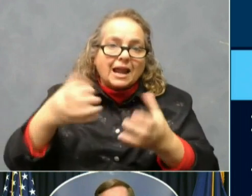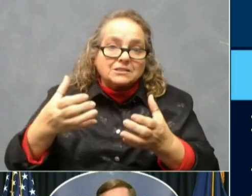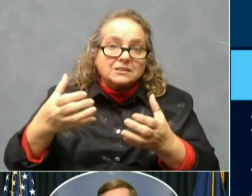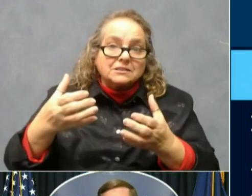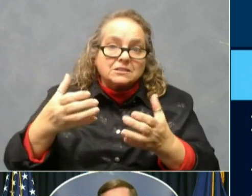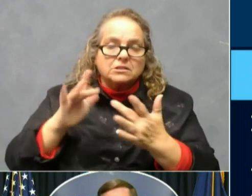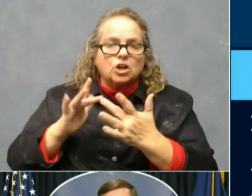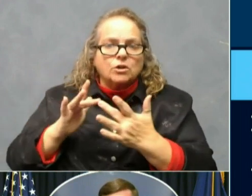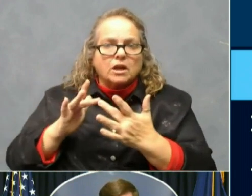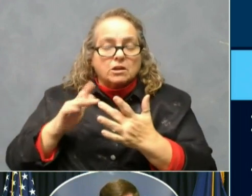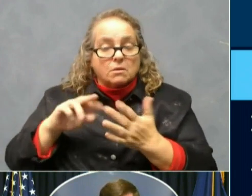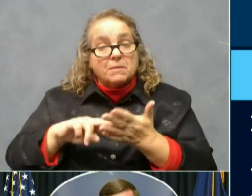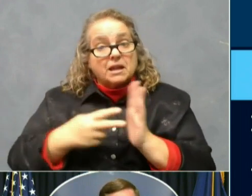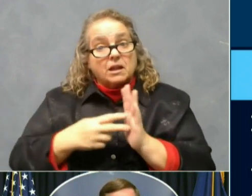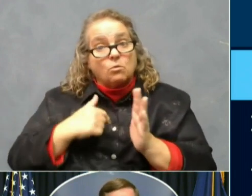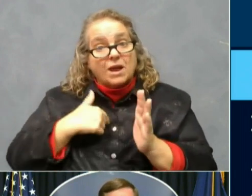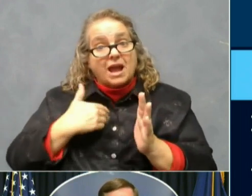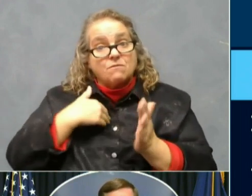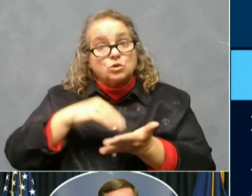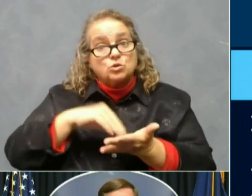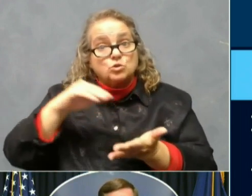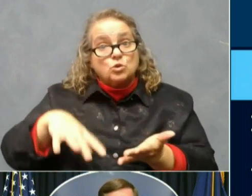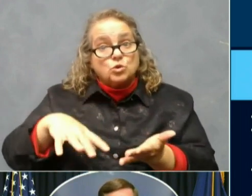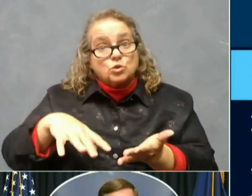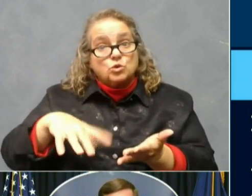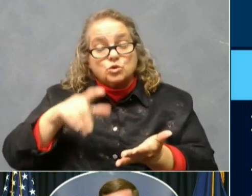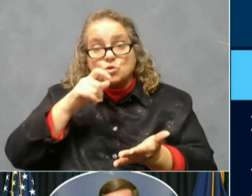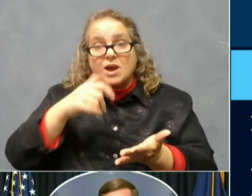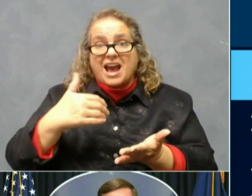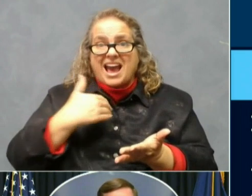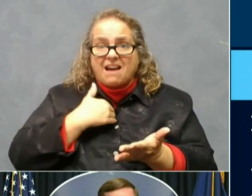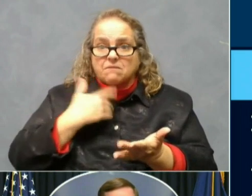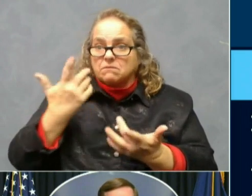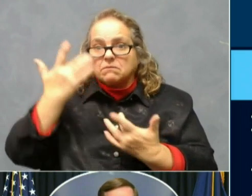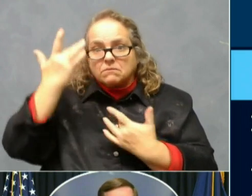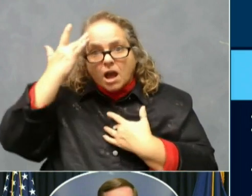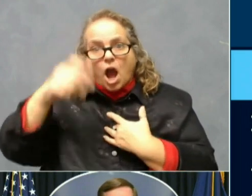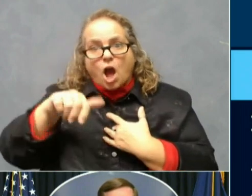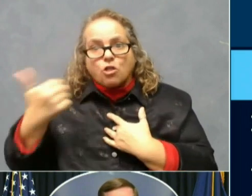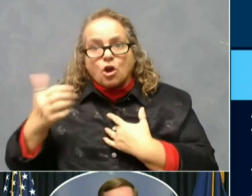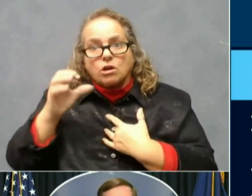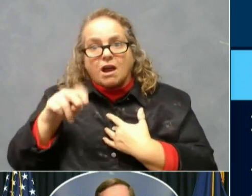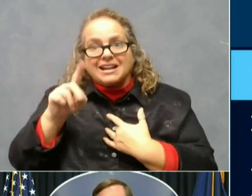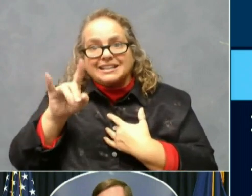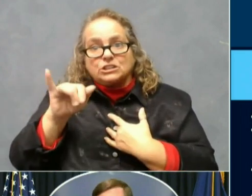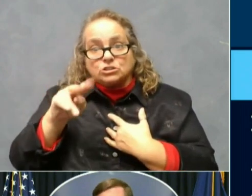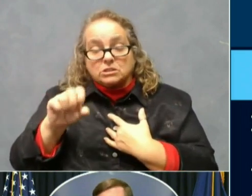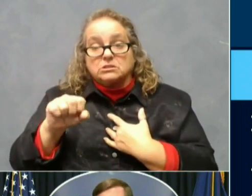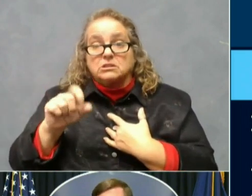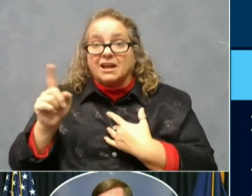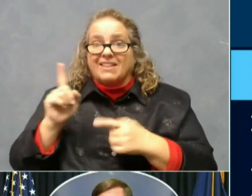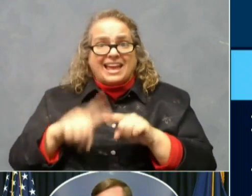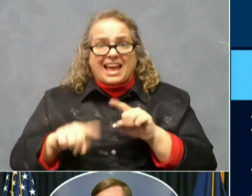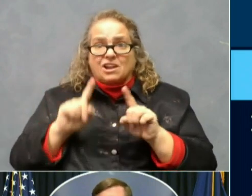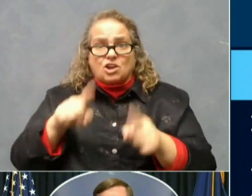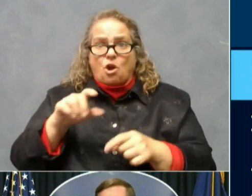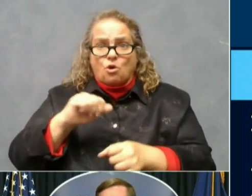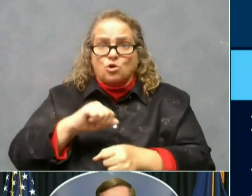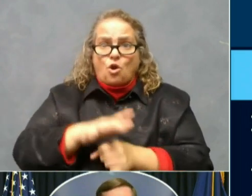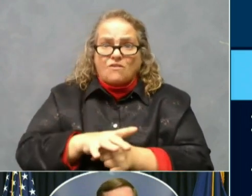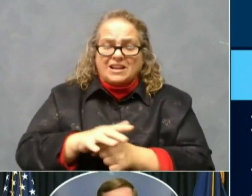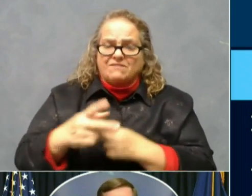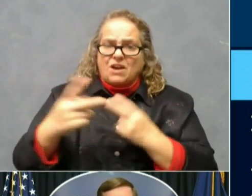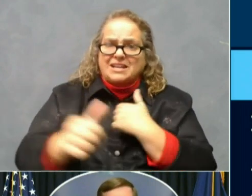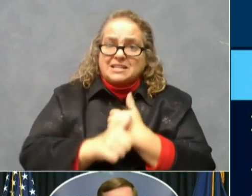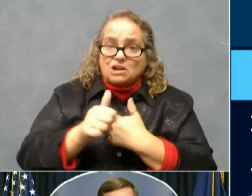students that have pre-existing conditions that make COVID especially dangerous for them, having to decide whether their